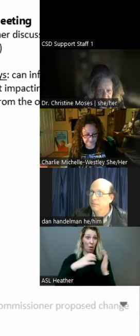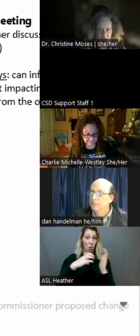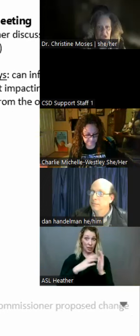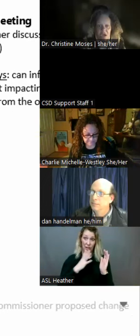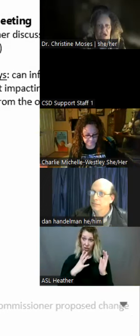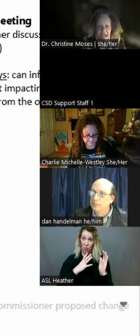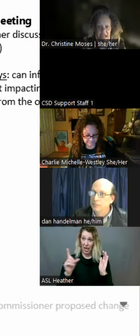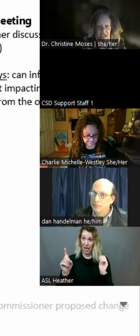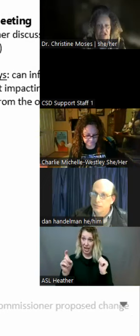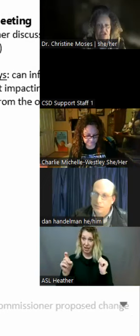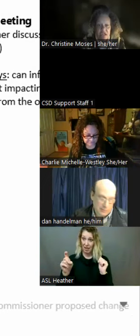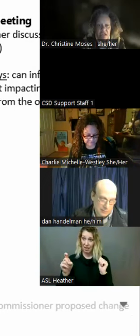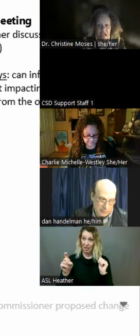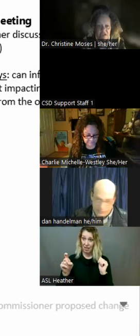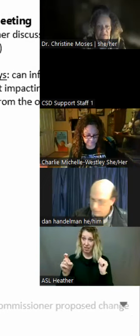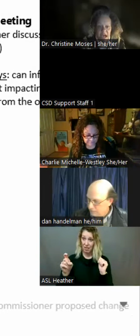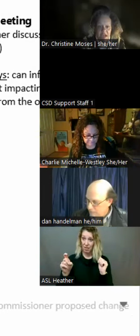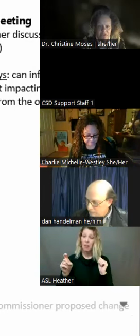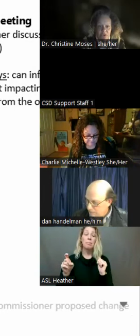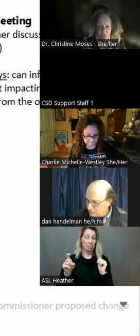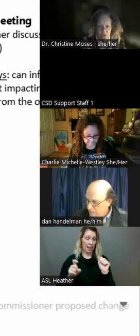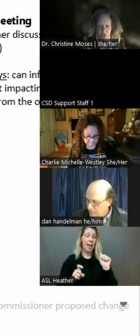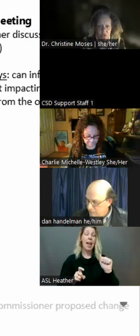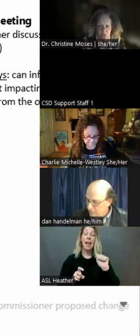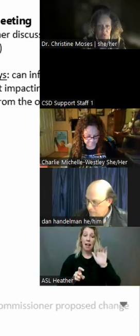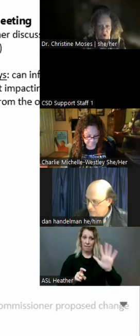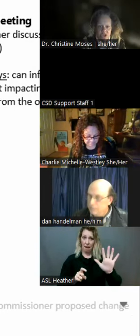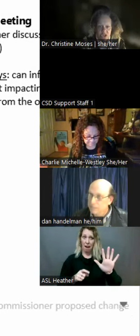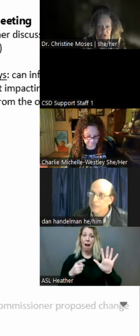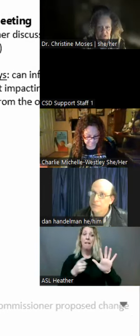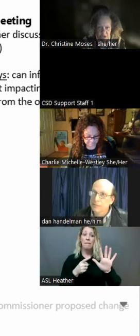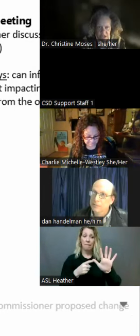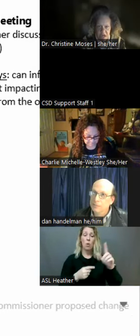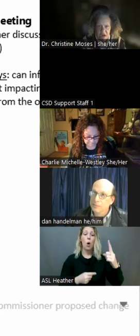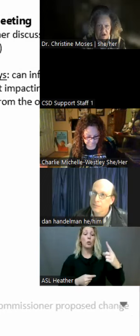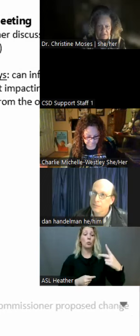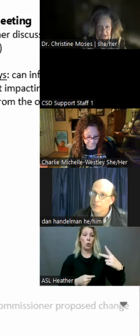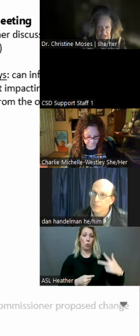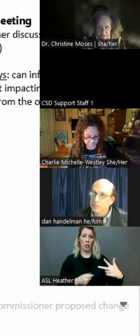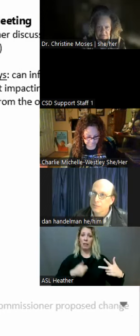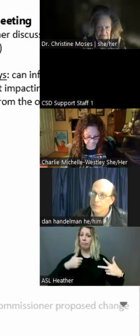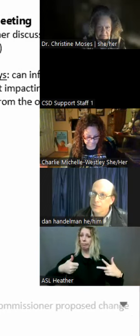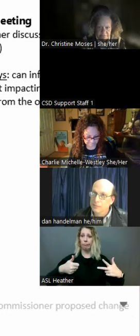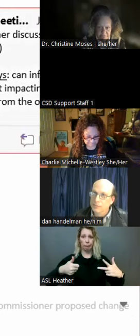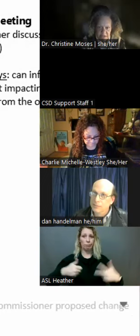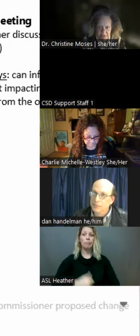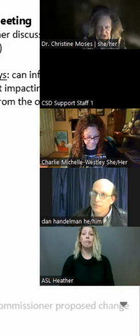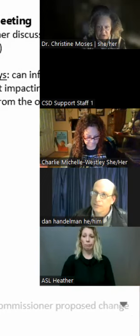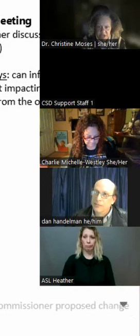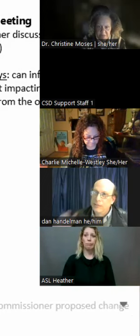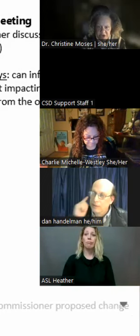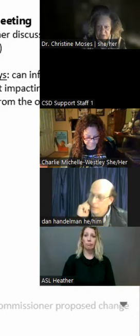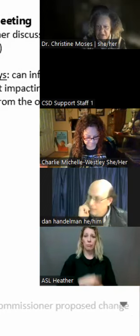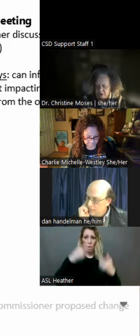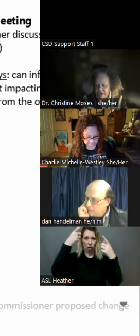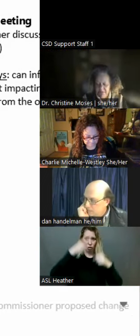then? I wasn't. A5, 1, 2, and 3 are fine. Have been